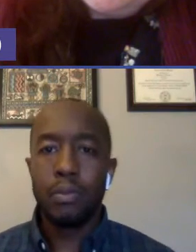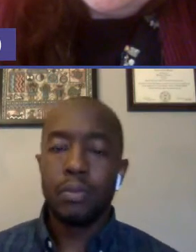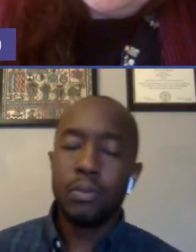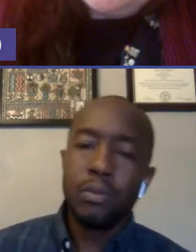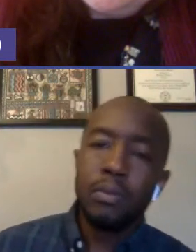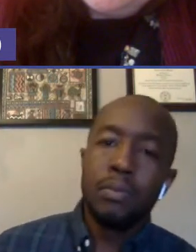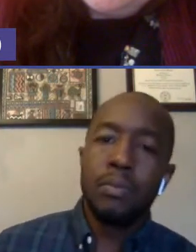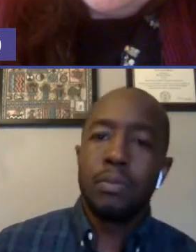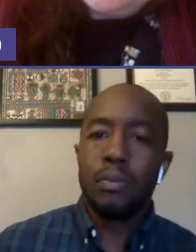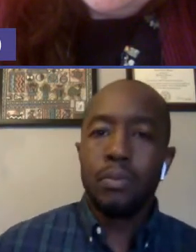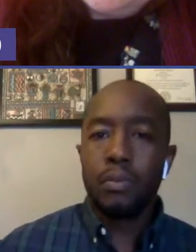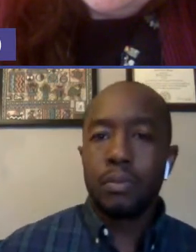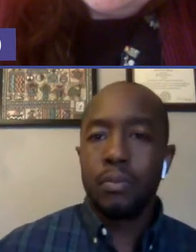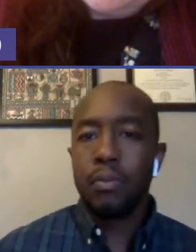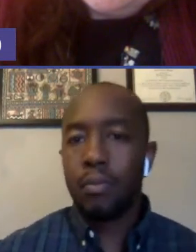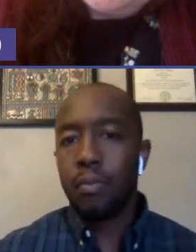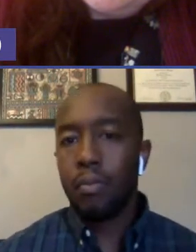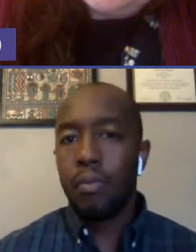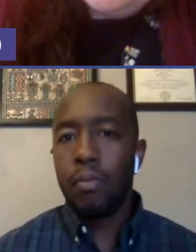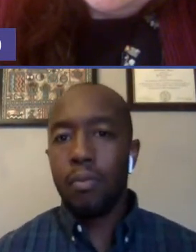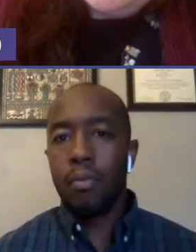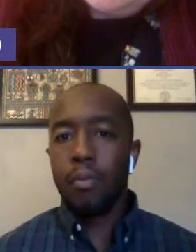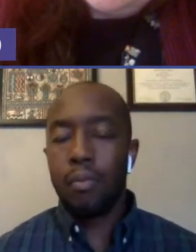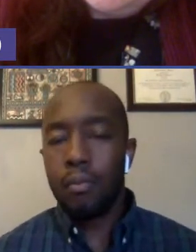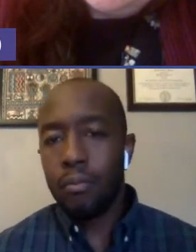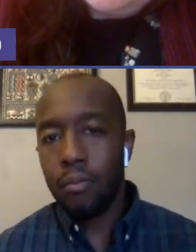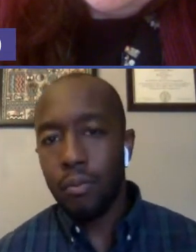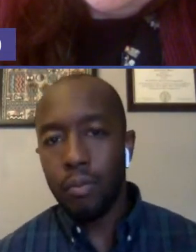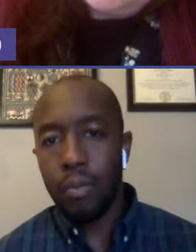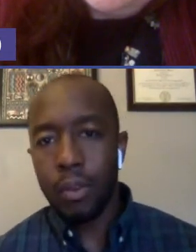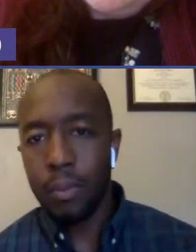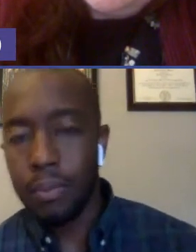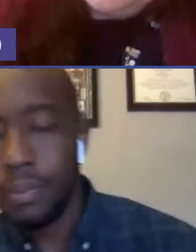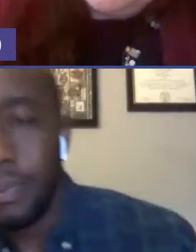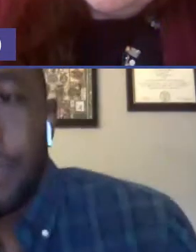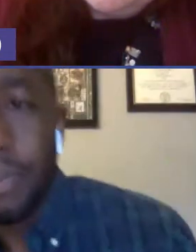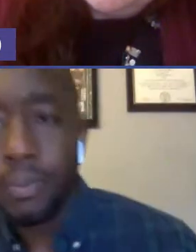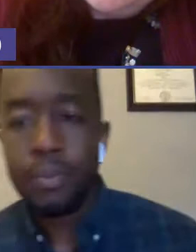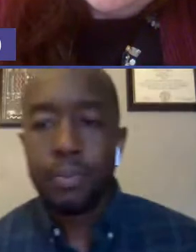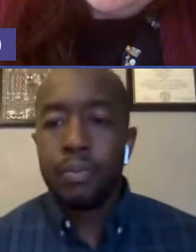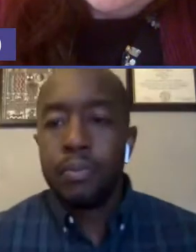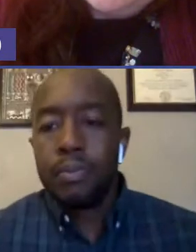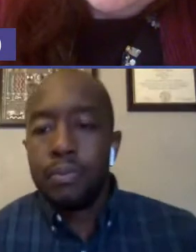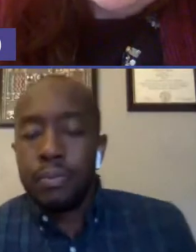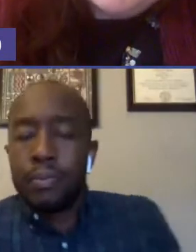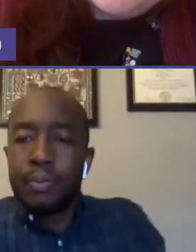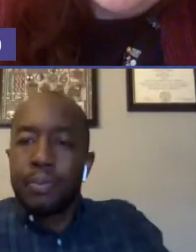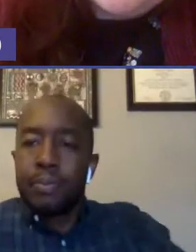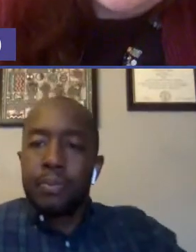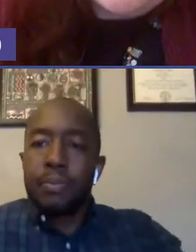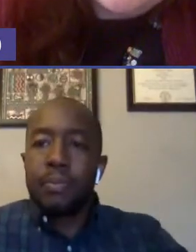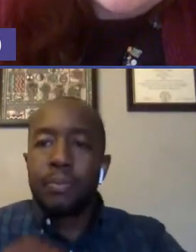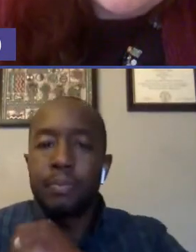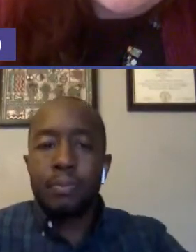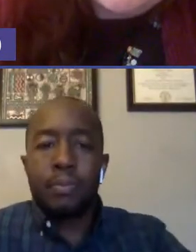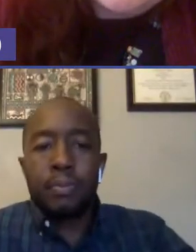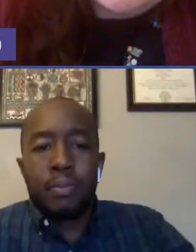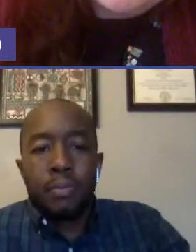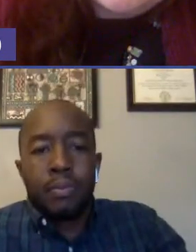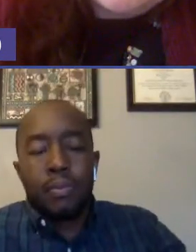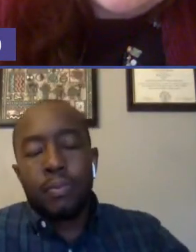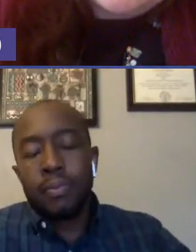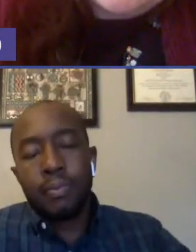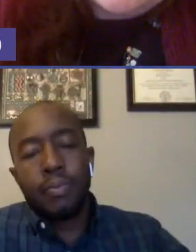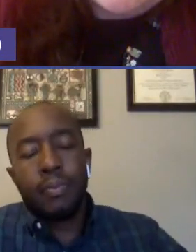that is a brand new organization that just got off the ground earlier this year in December. So the mission of Theater Producers